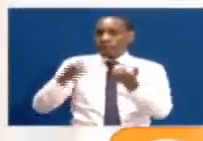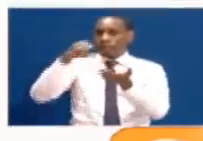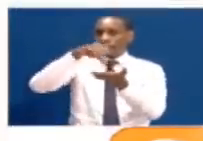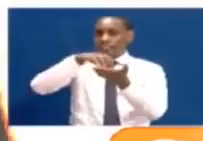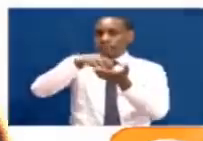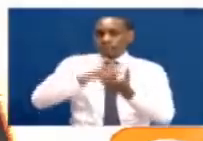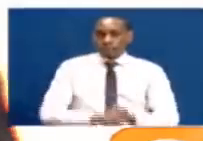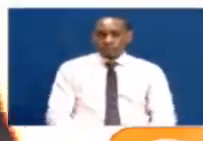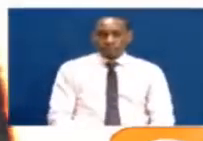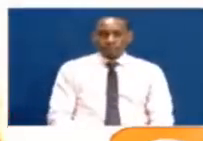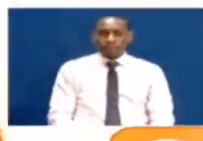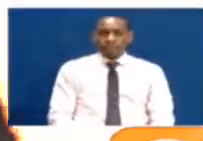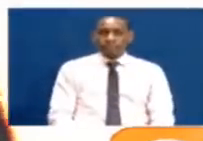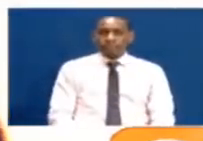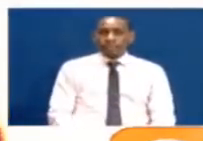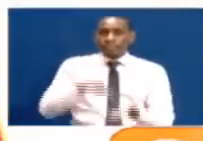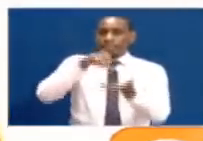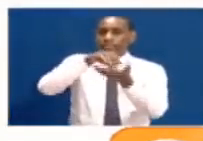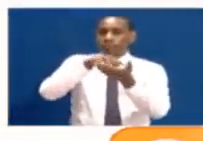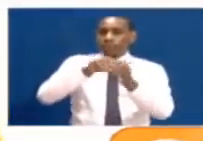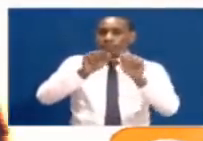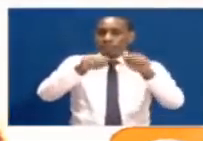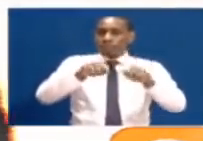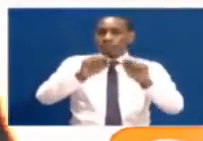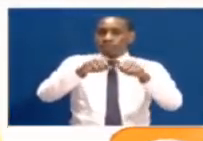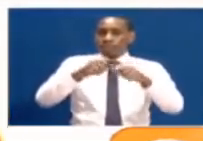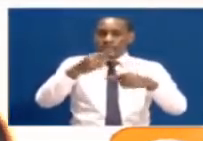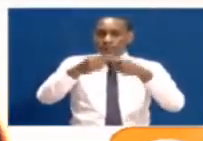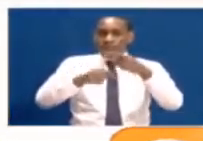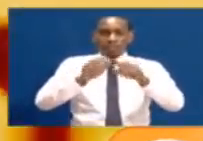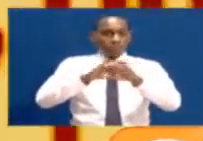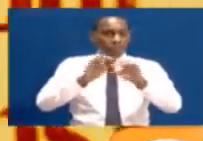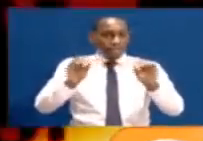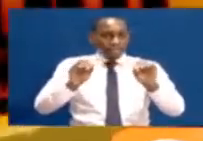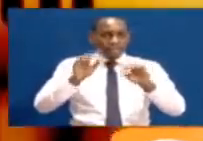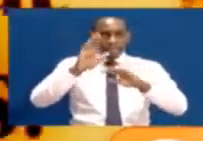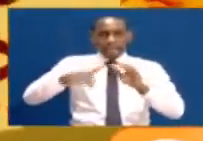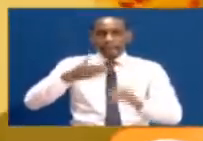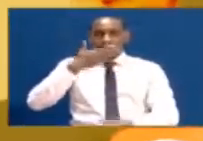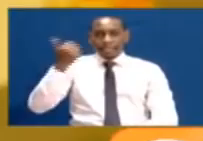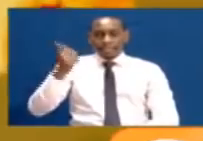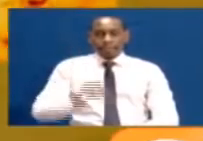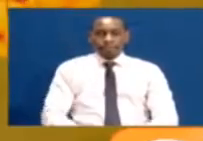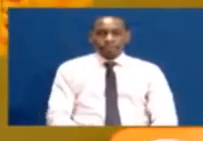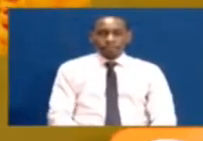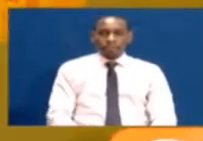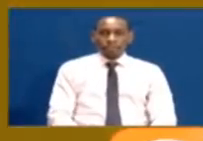situation? The situation is likely to get worse than better.